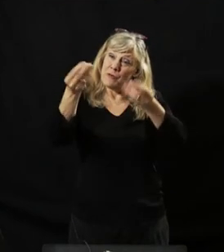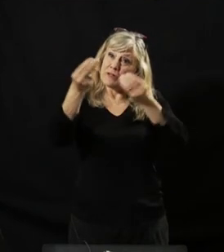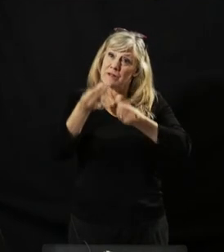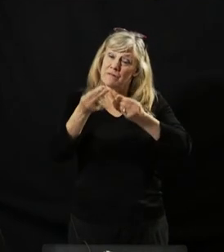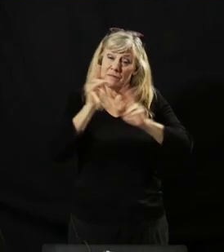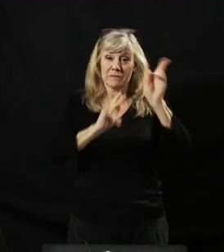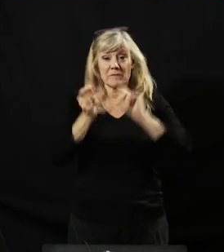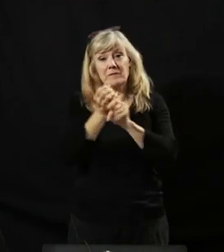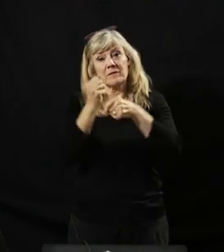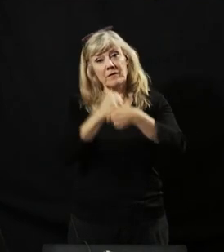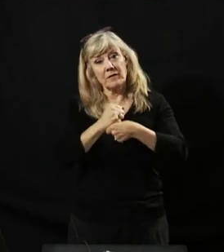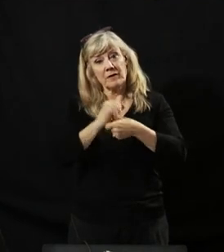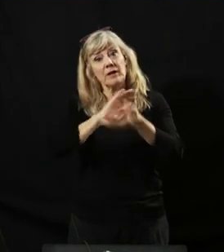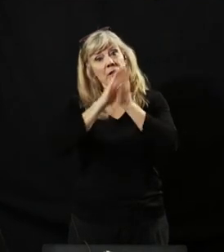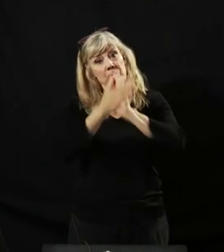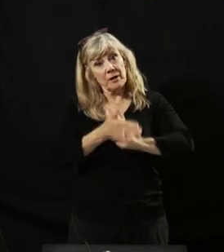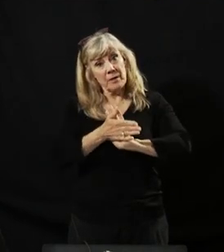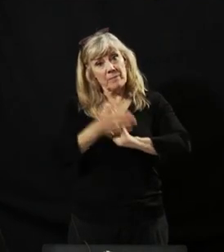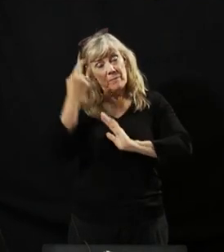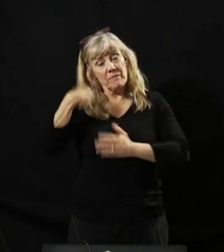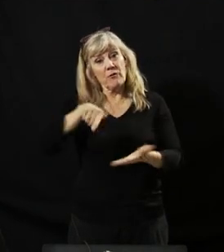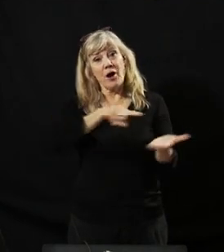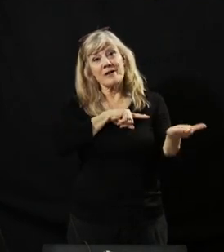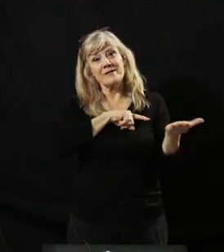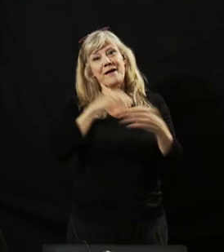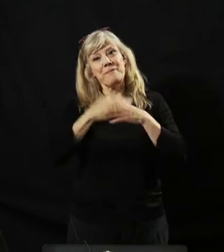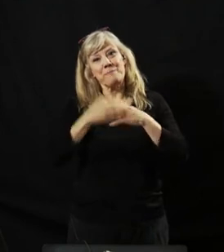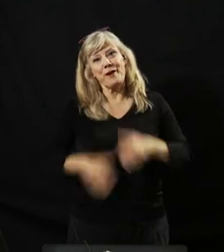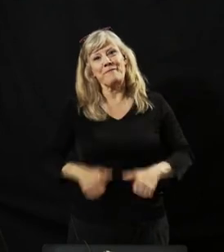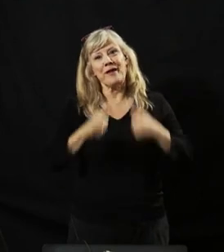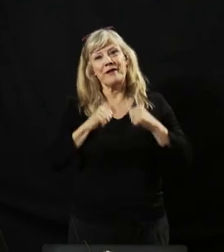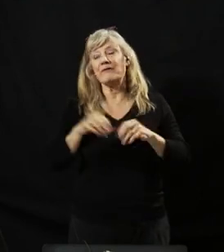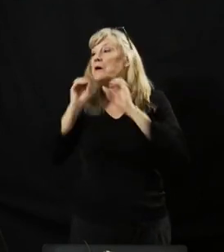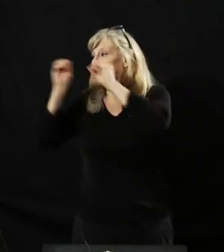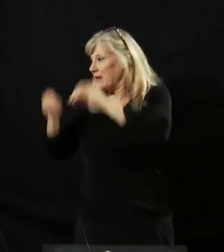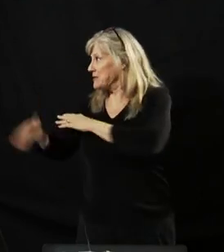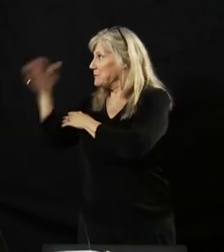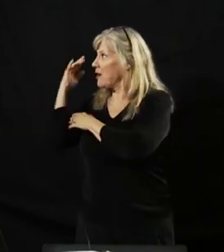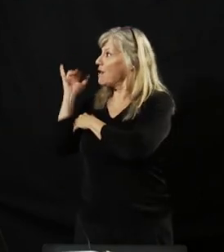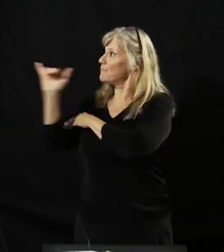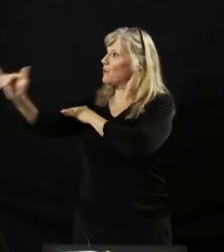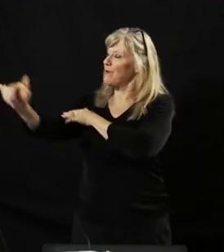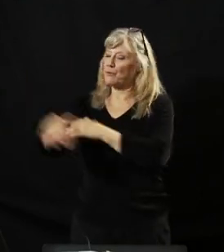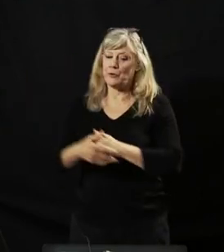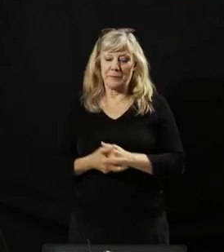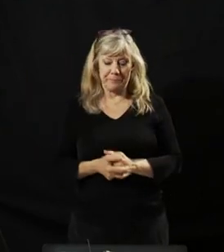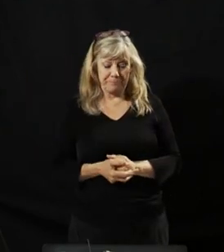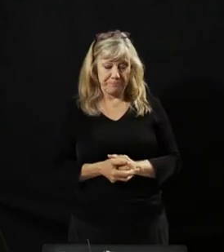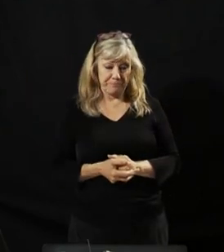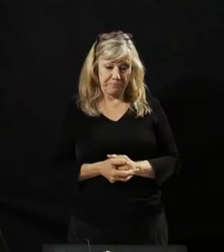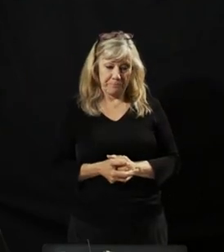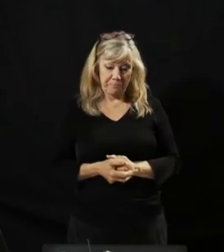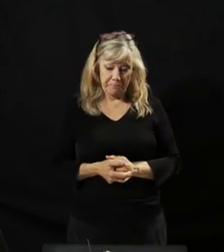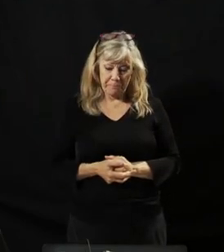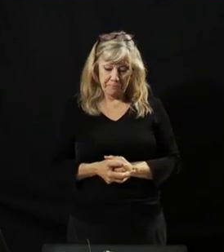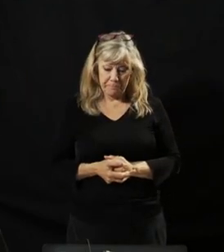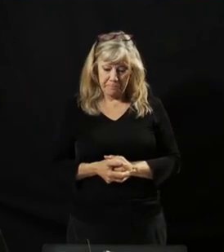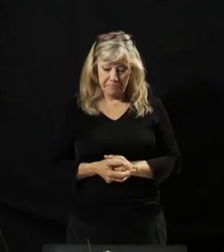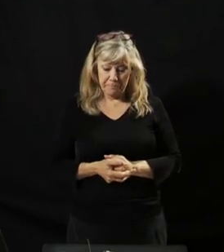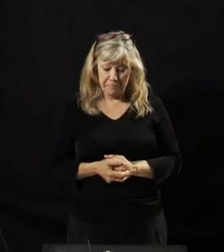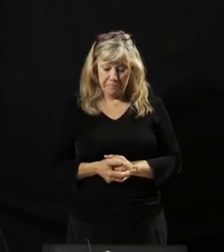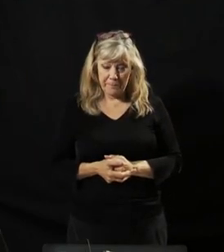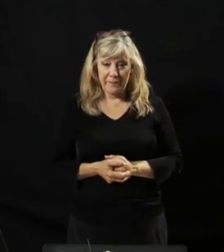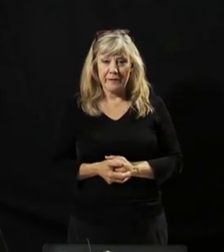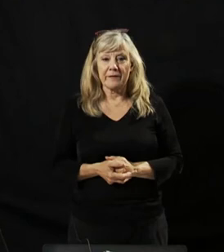work of human hands. It will become for us the bread of life. Blessed be God forever.